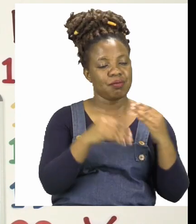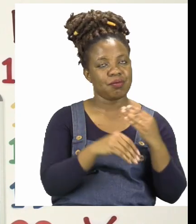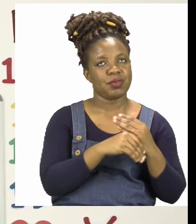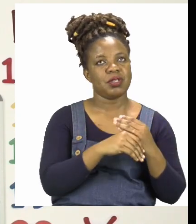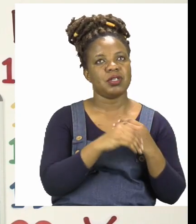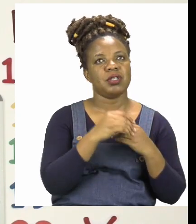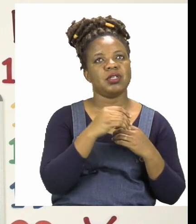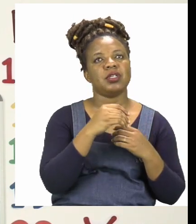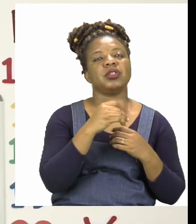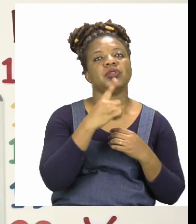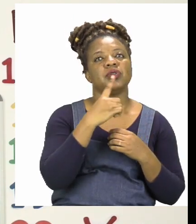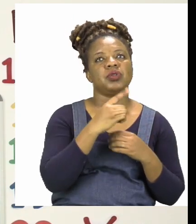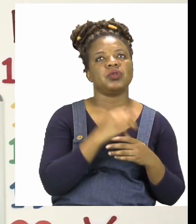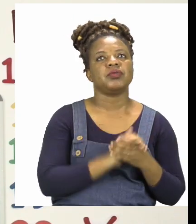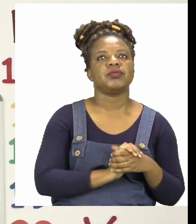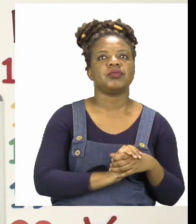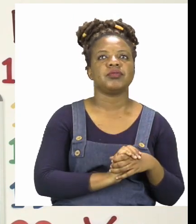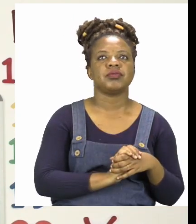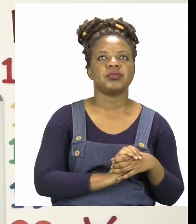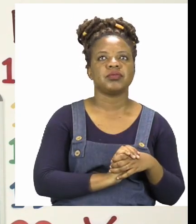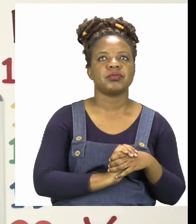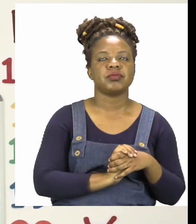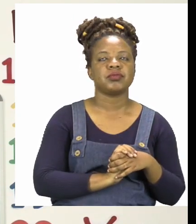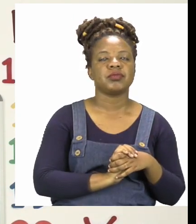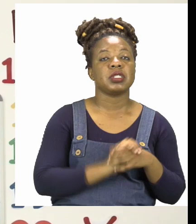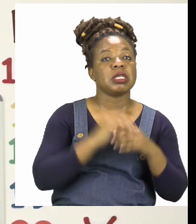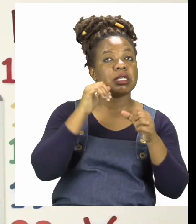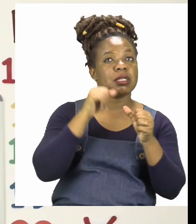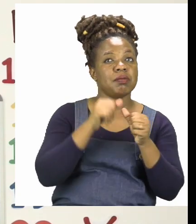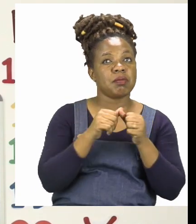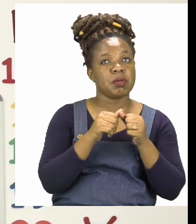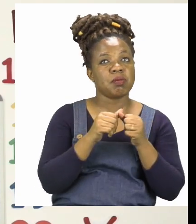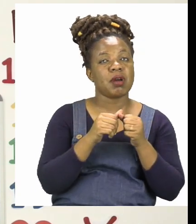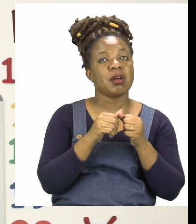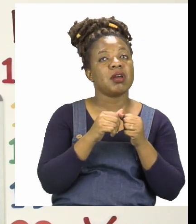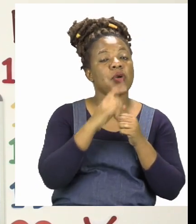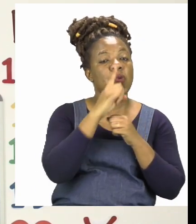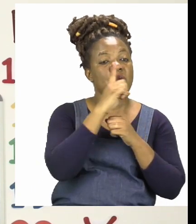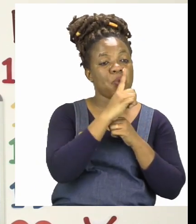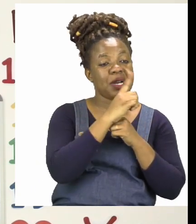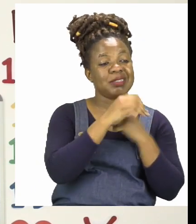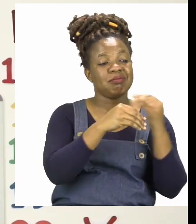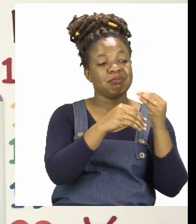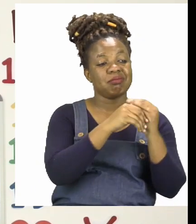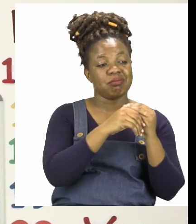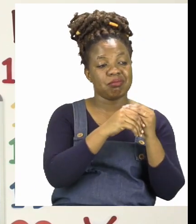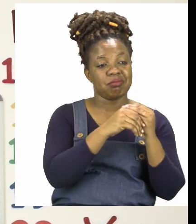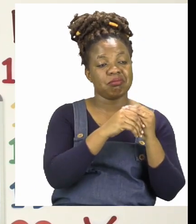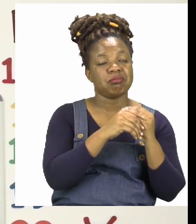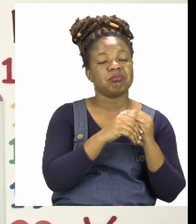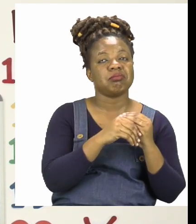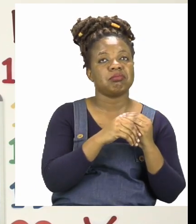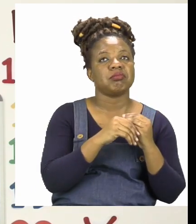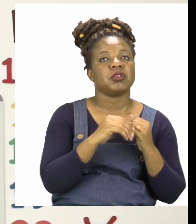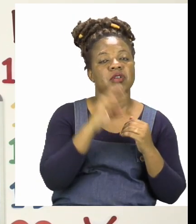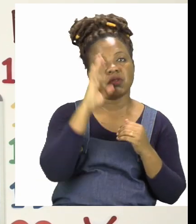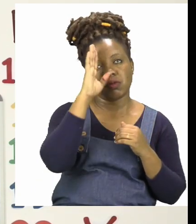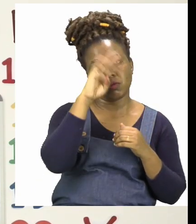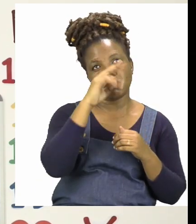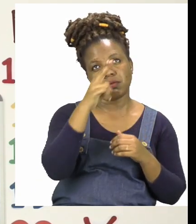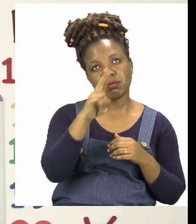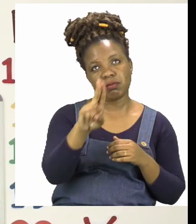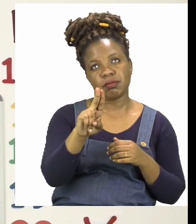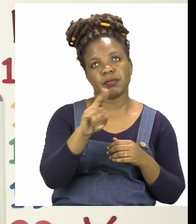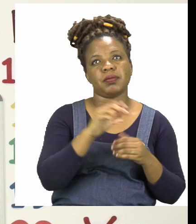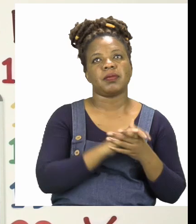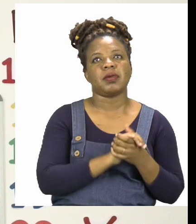1 equals 3. But remember, we have that extra unit we got because our bag previously was